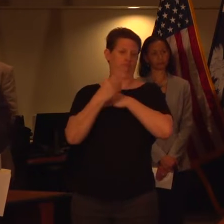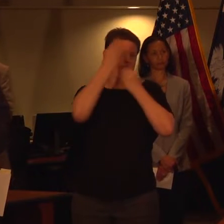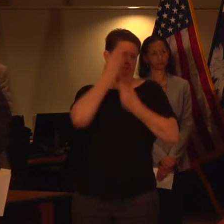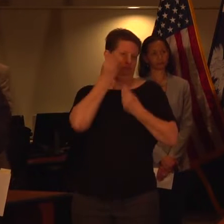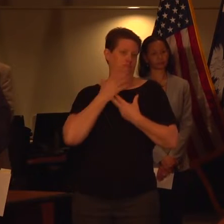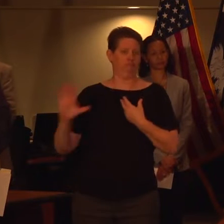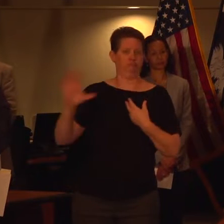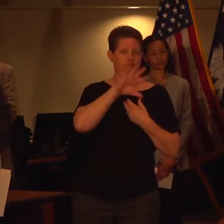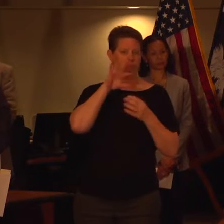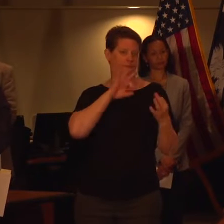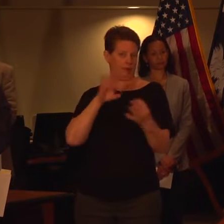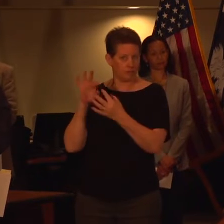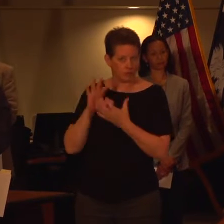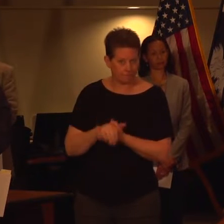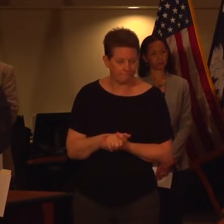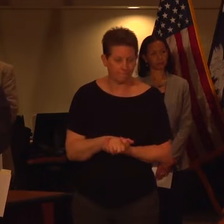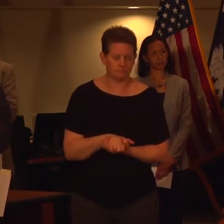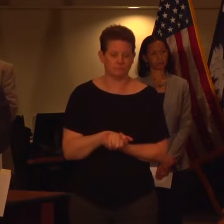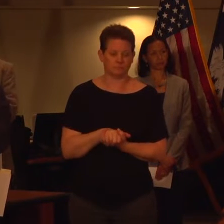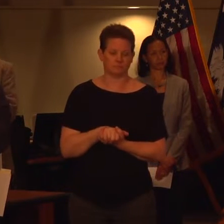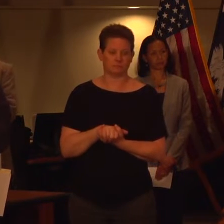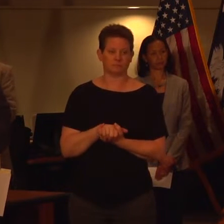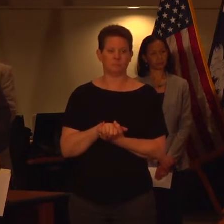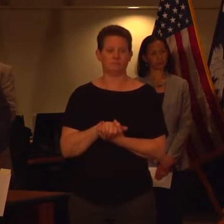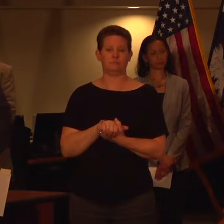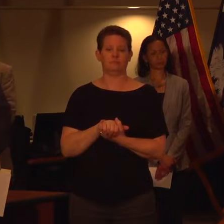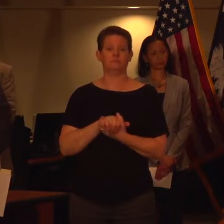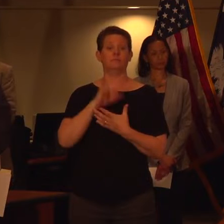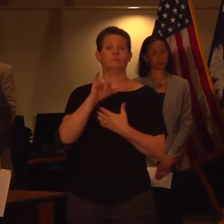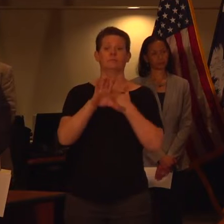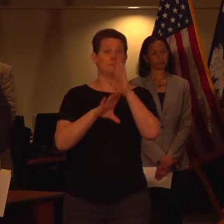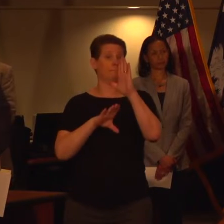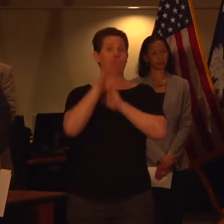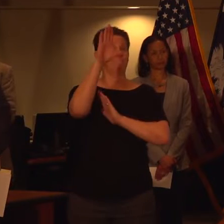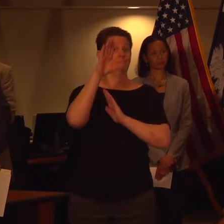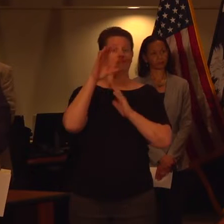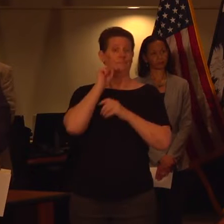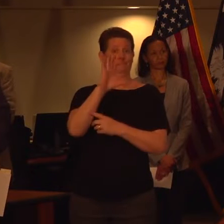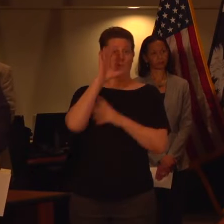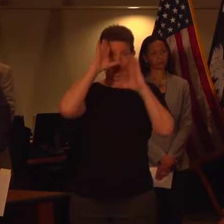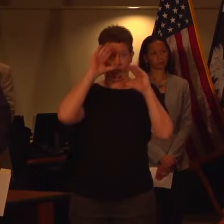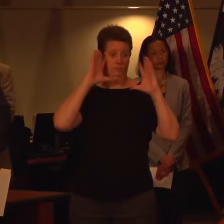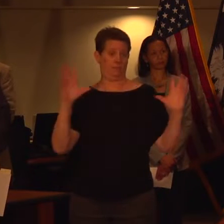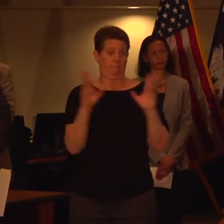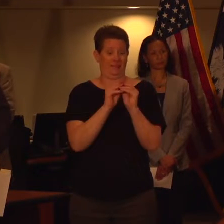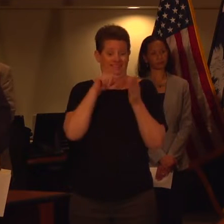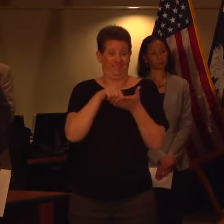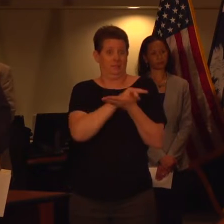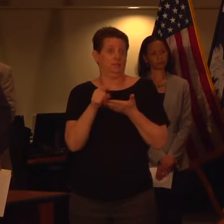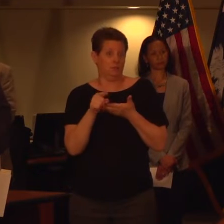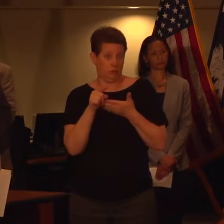effort. We anticipate that Accelerate South Carolina will meet this week and as many times